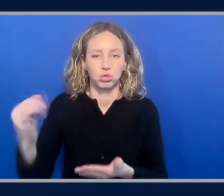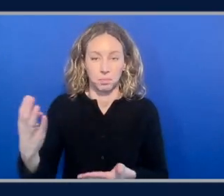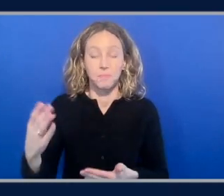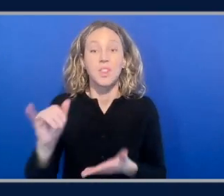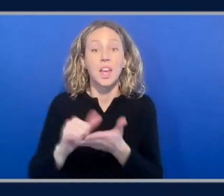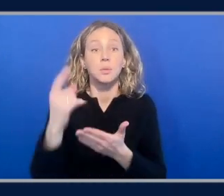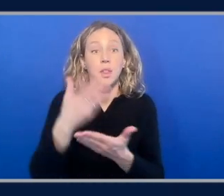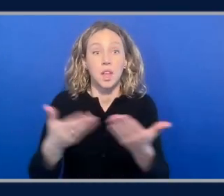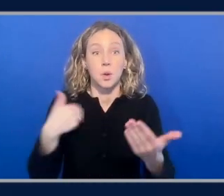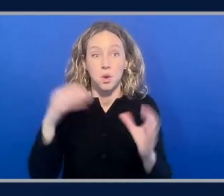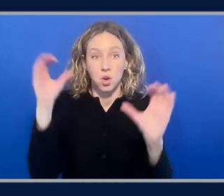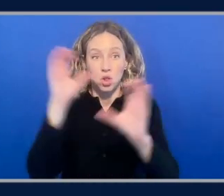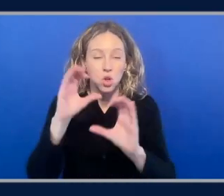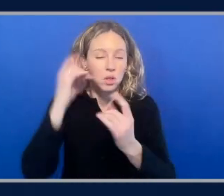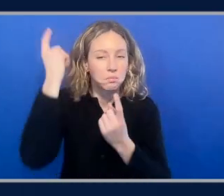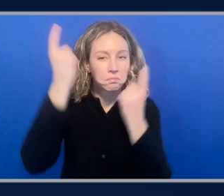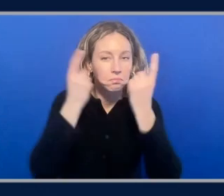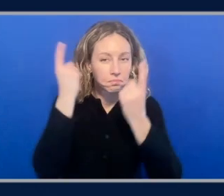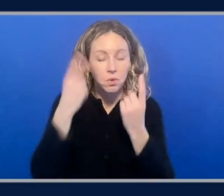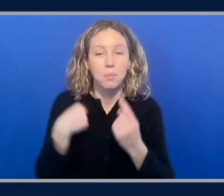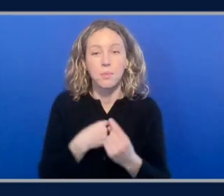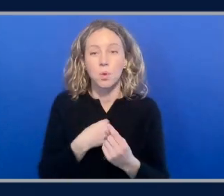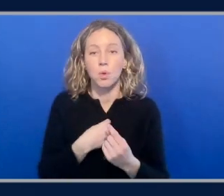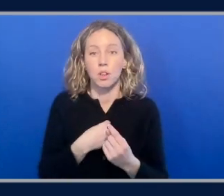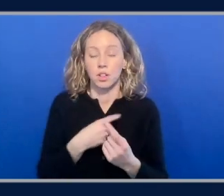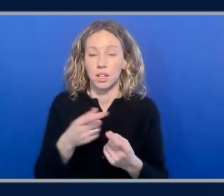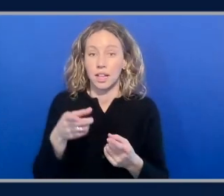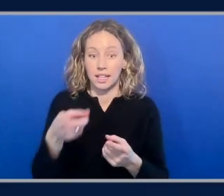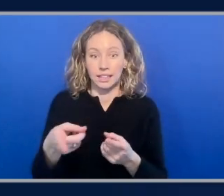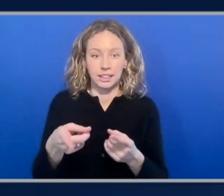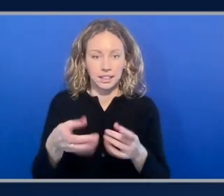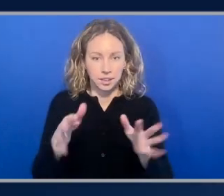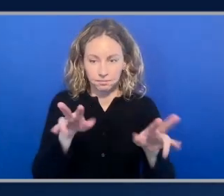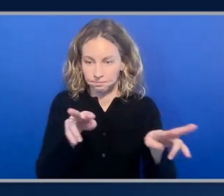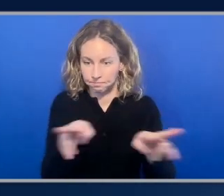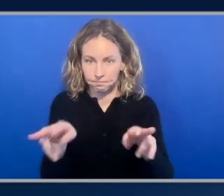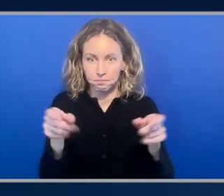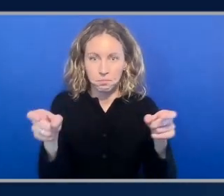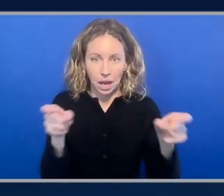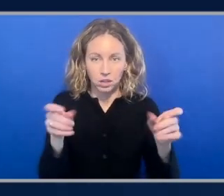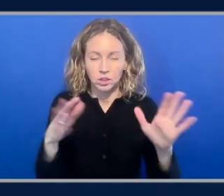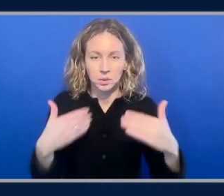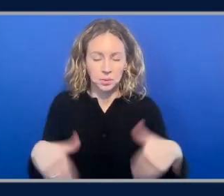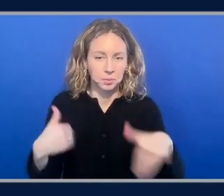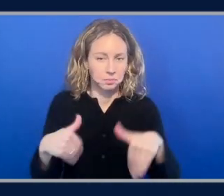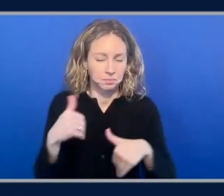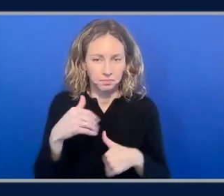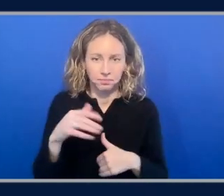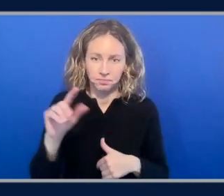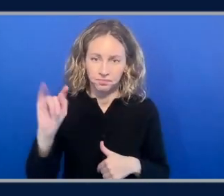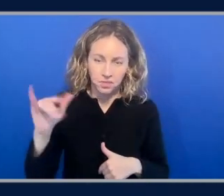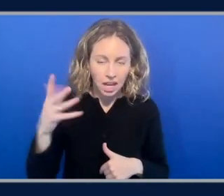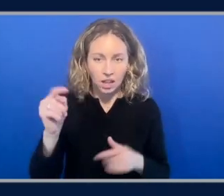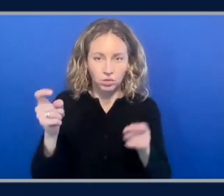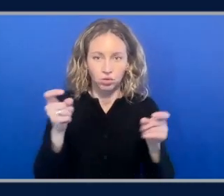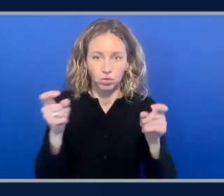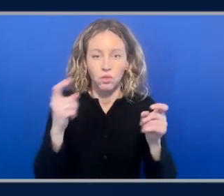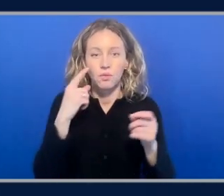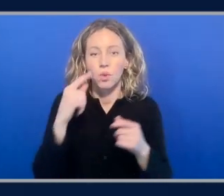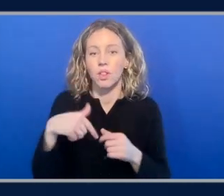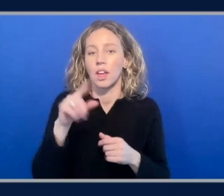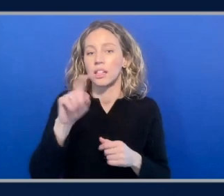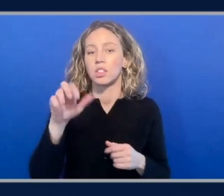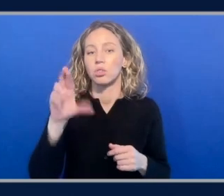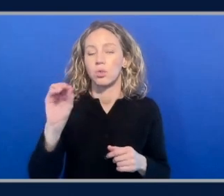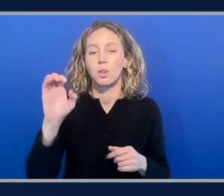at. But given the how managed and how tightly controlled these applications are for zero ETL,